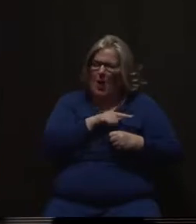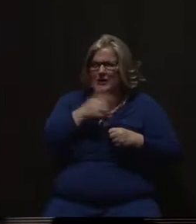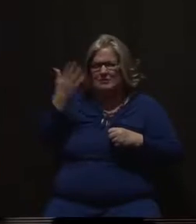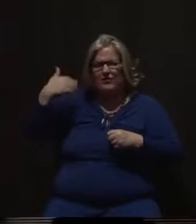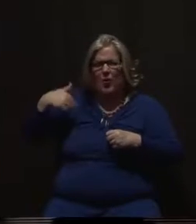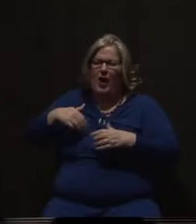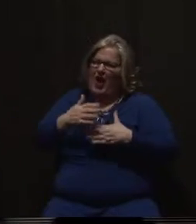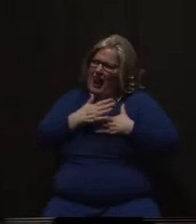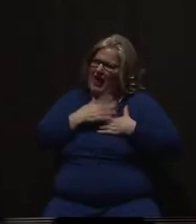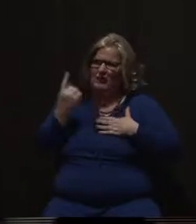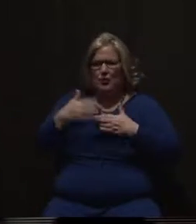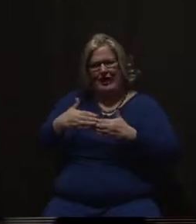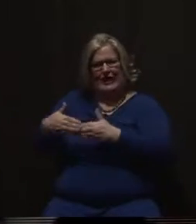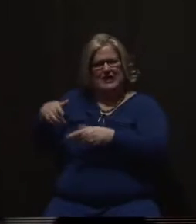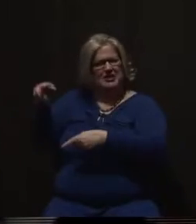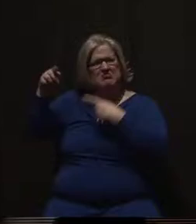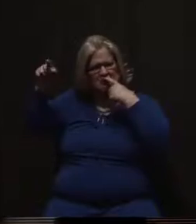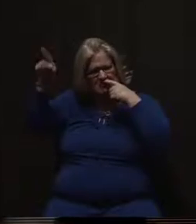Or love for your